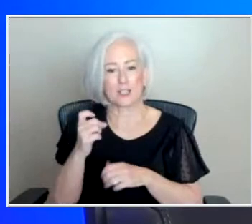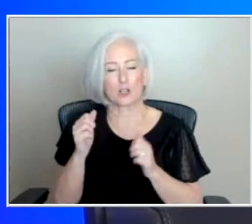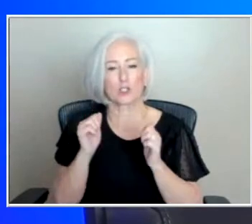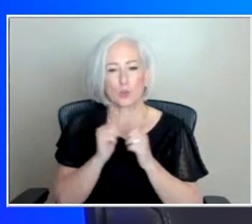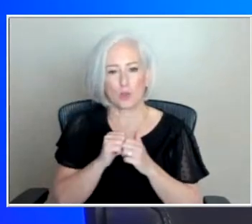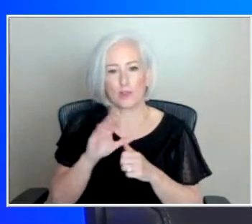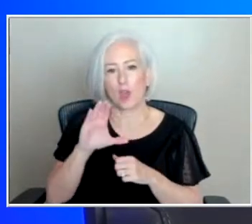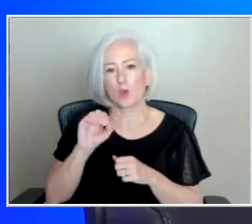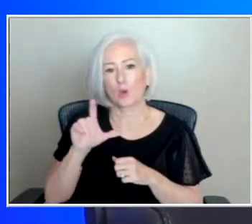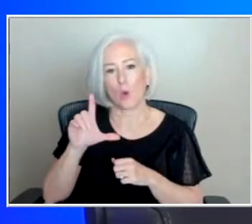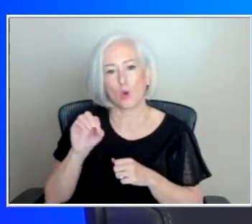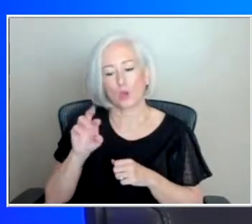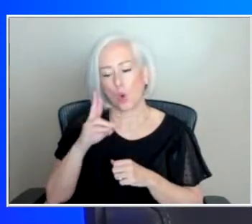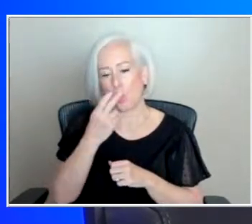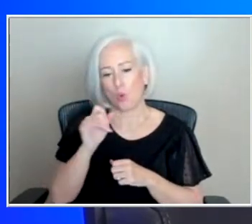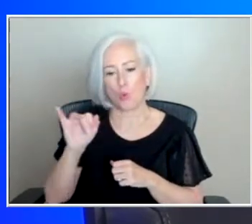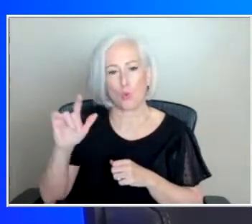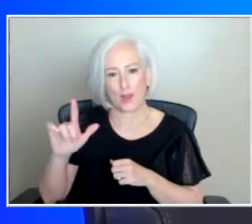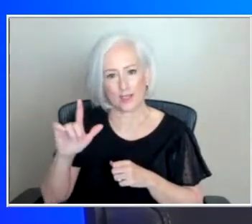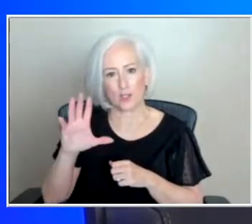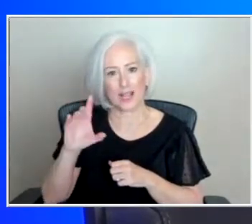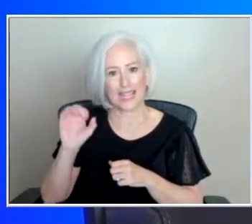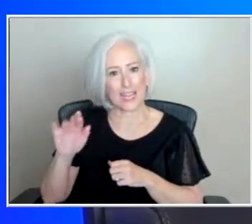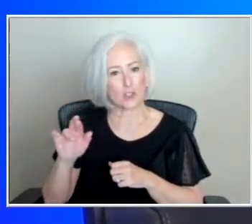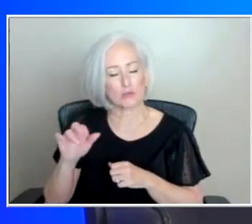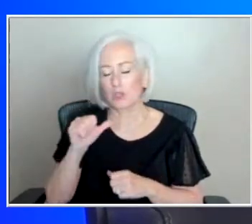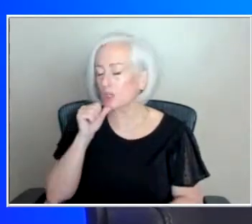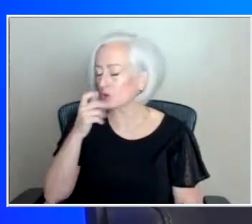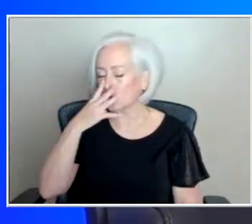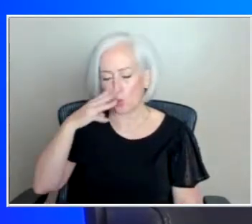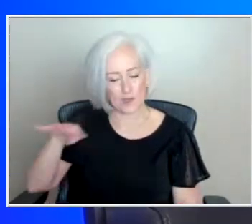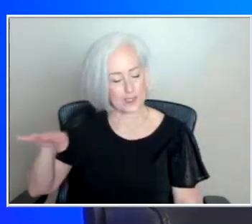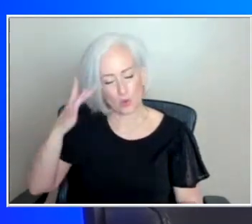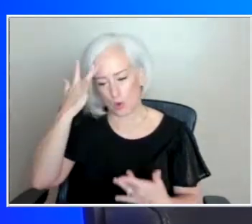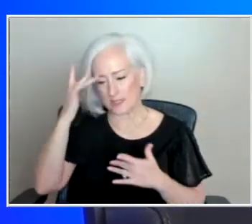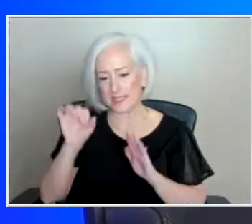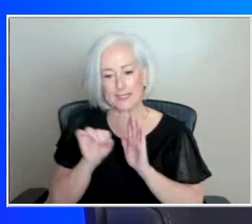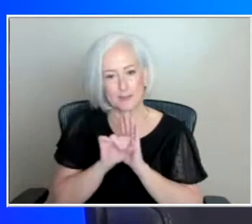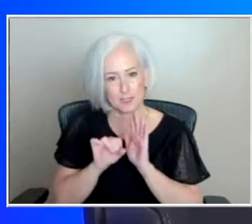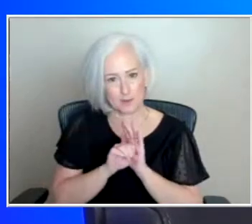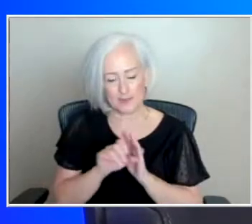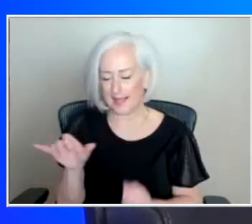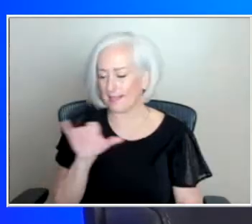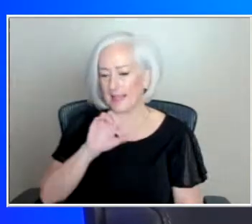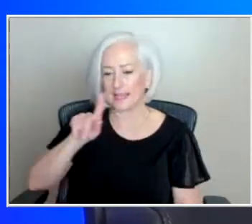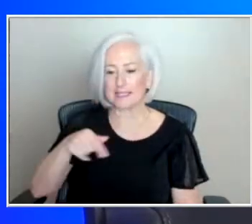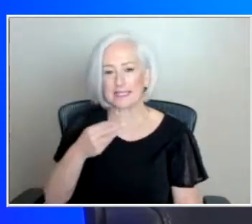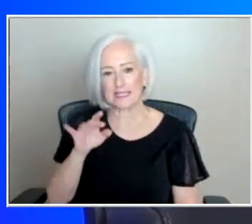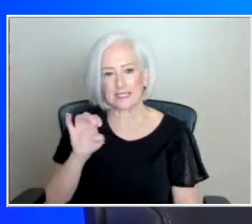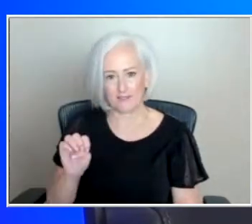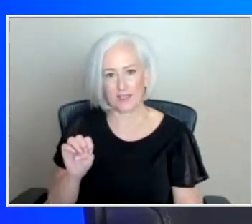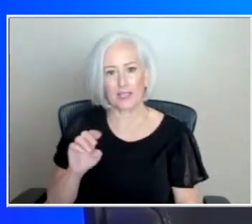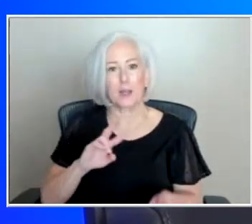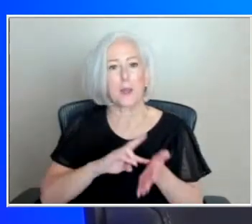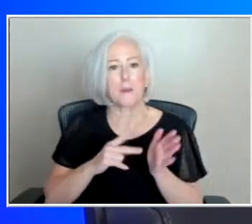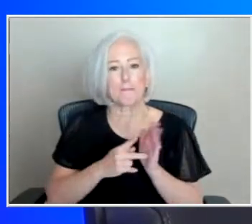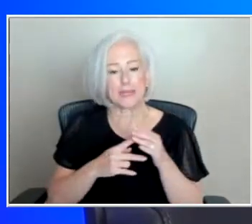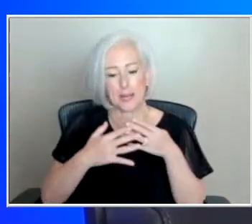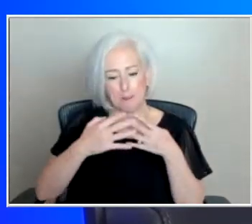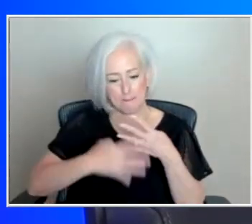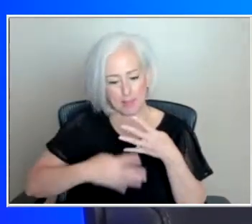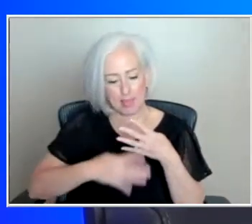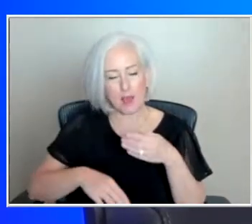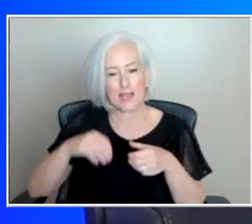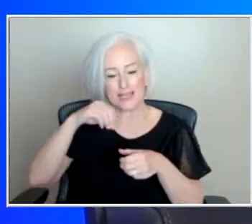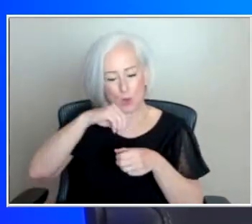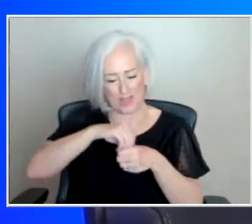cancer, that they should not ignore the symptoms, like Stephanie's symptoms of blood in the stools or abdominal pain that's